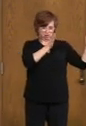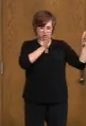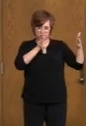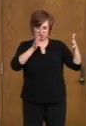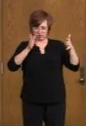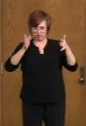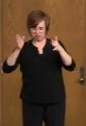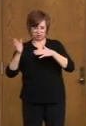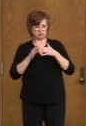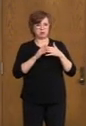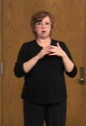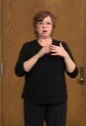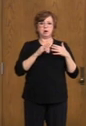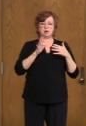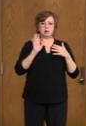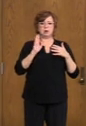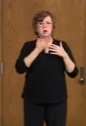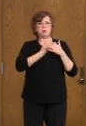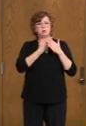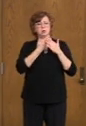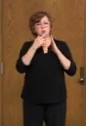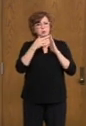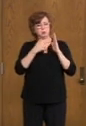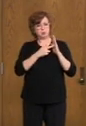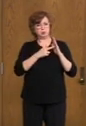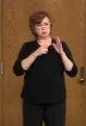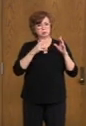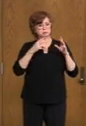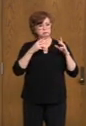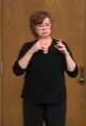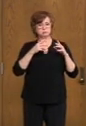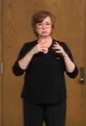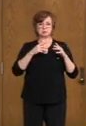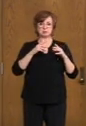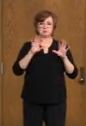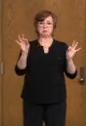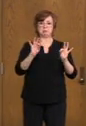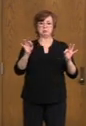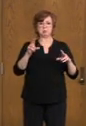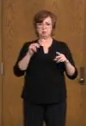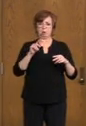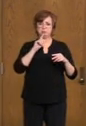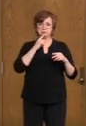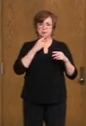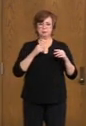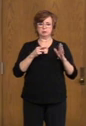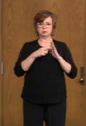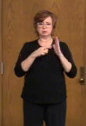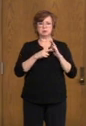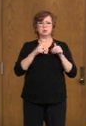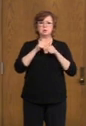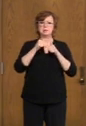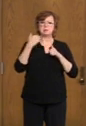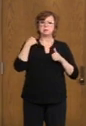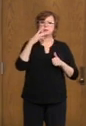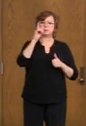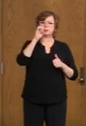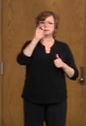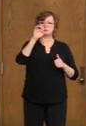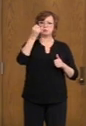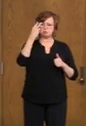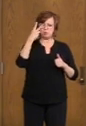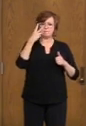measures, and they did prove to be successful throughout the month of December. If you go back to December the 12th, which I believe was the day that we enacted the bulk of